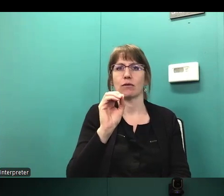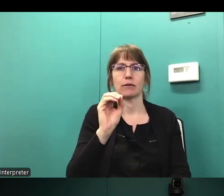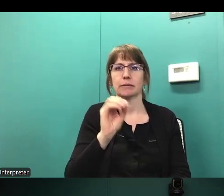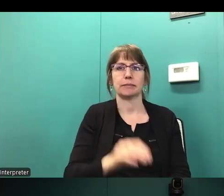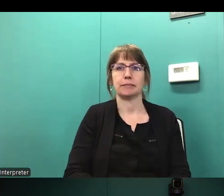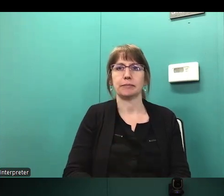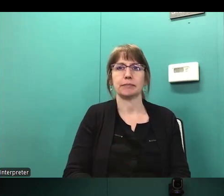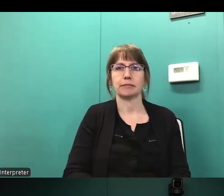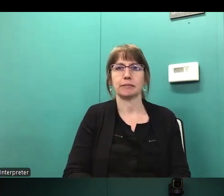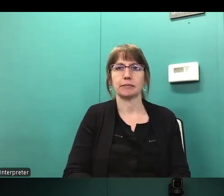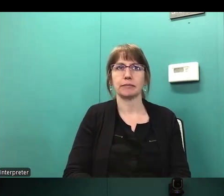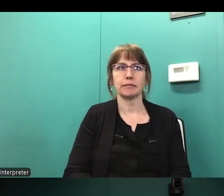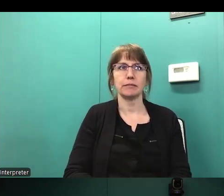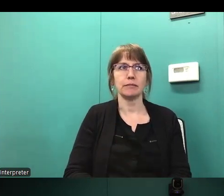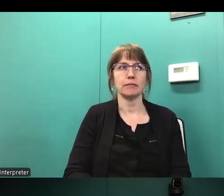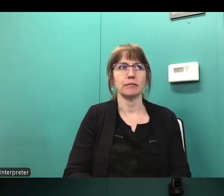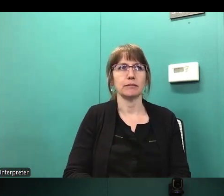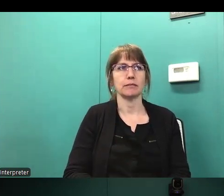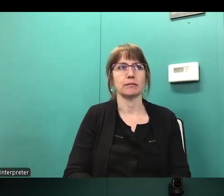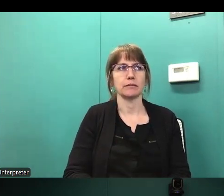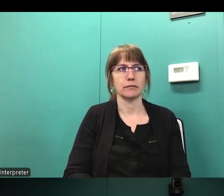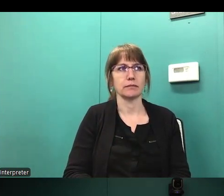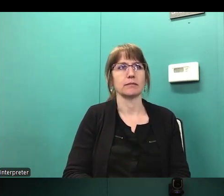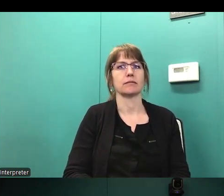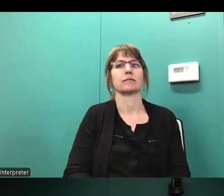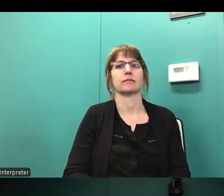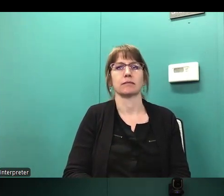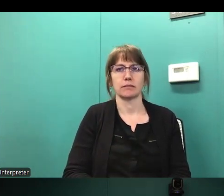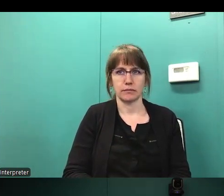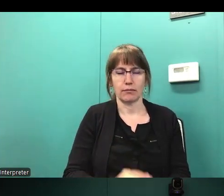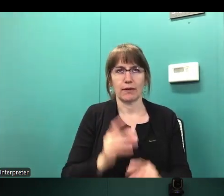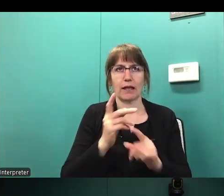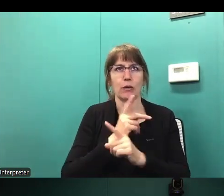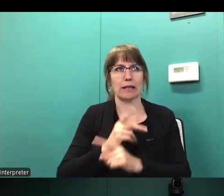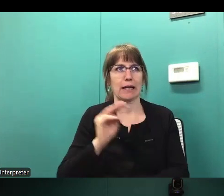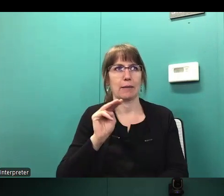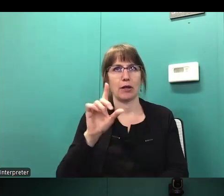All right, we'll just keep that. Calculating MLU, we already went through that.